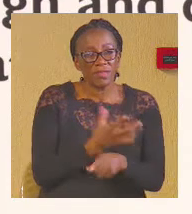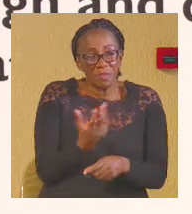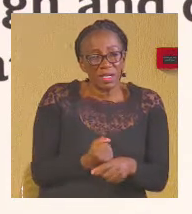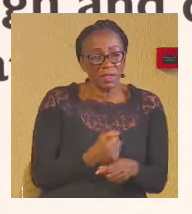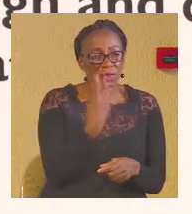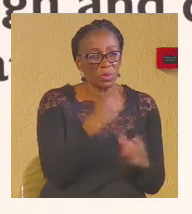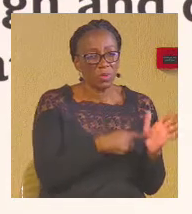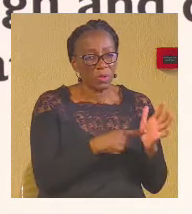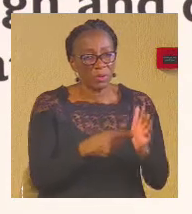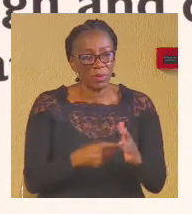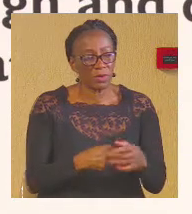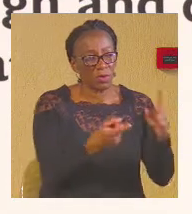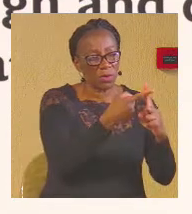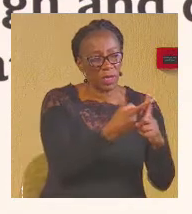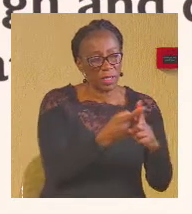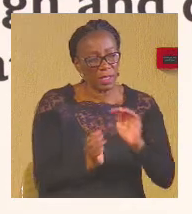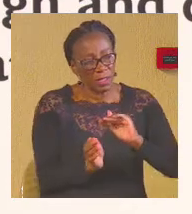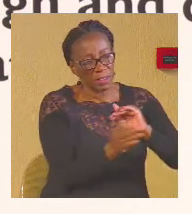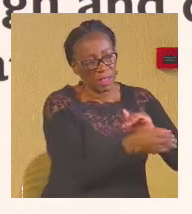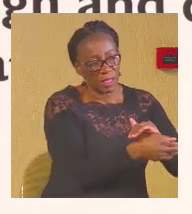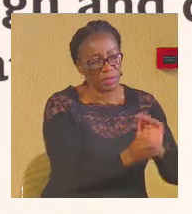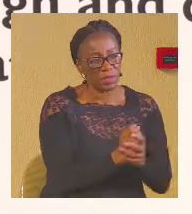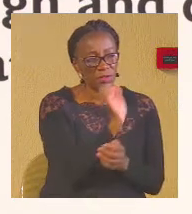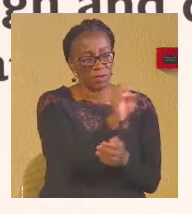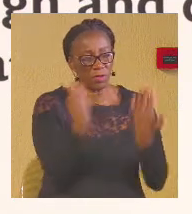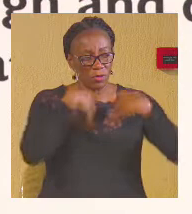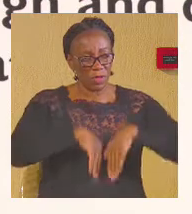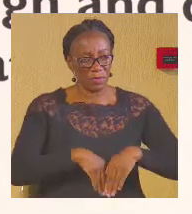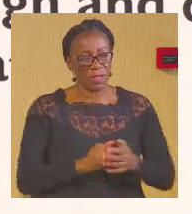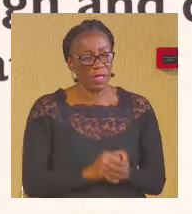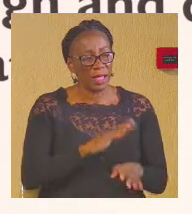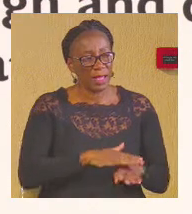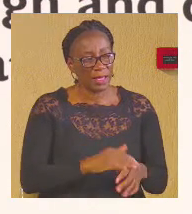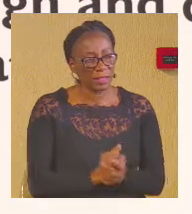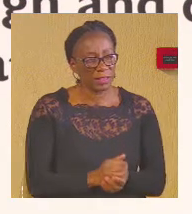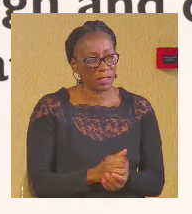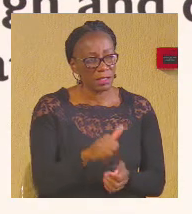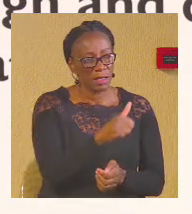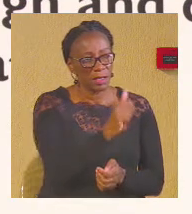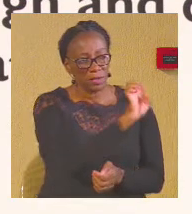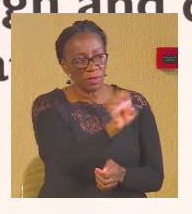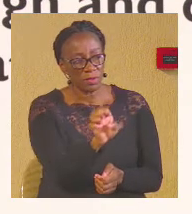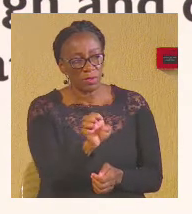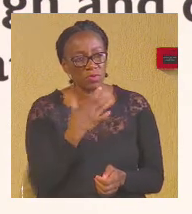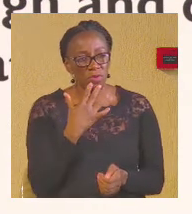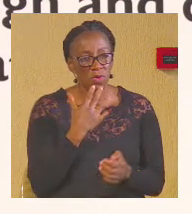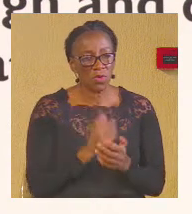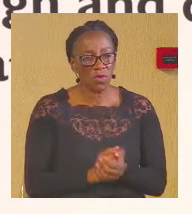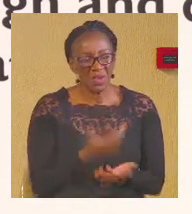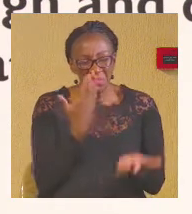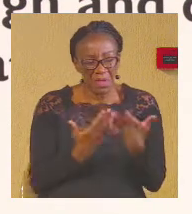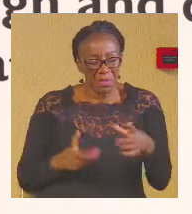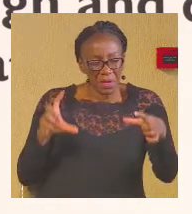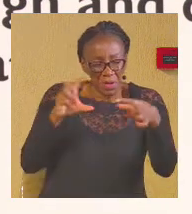isolation of those who are infected, as well as quarantining people, those who are exposed